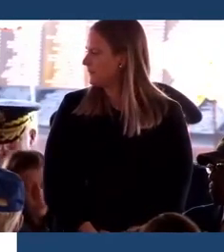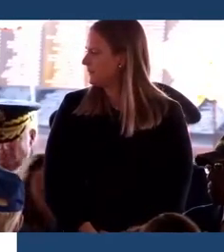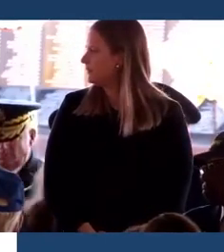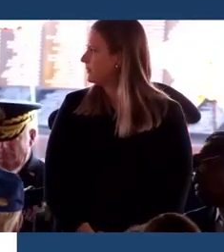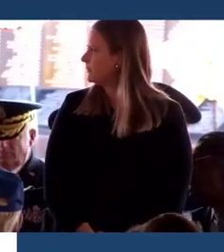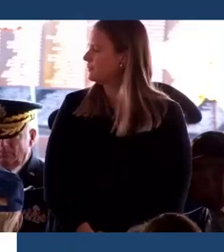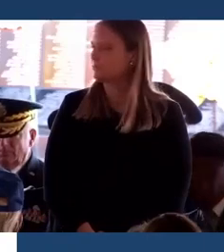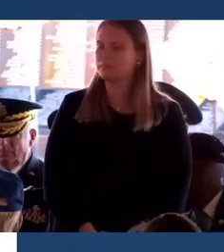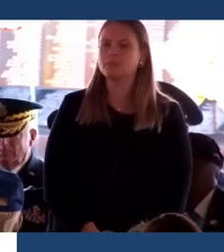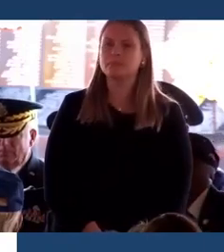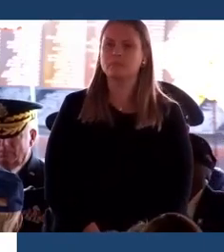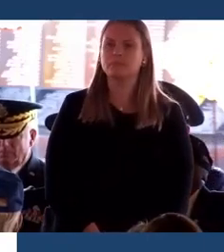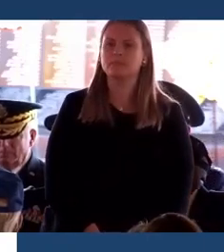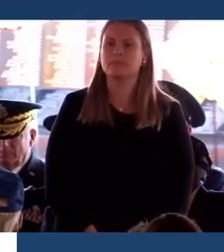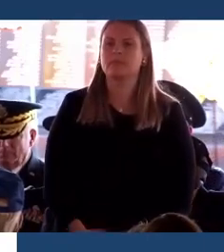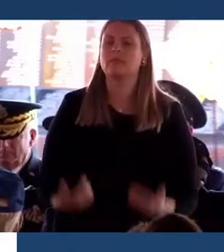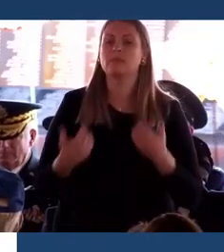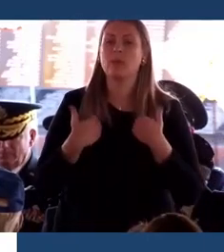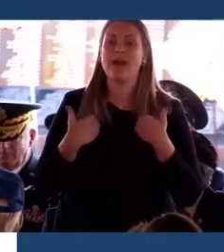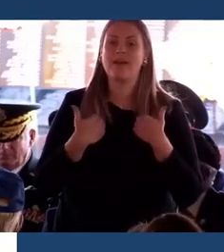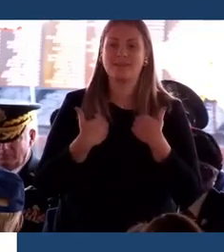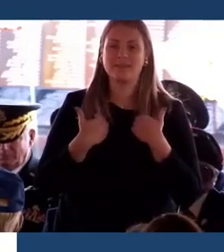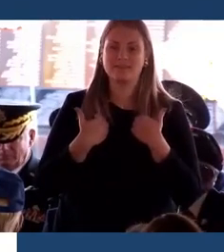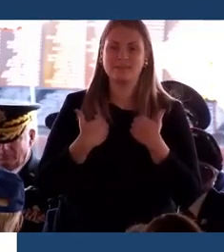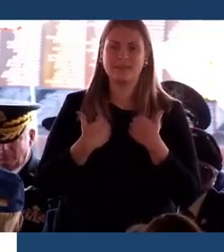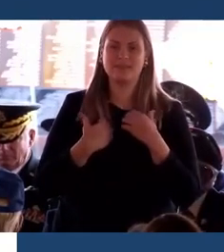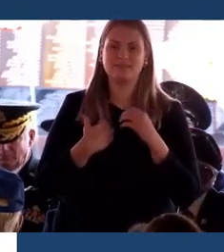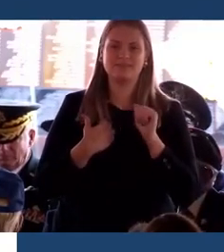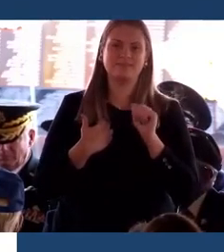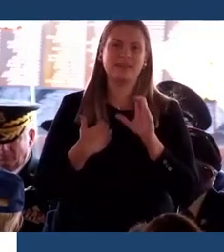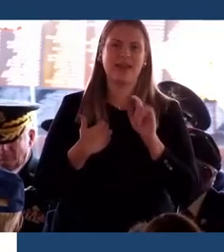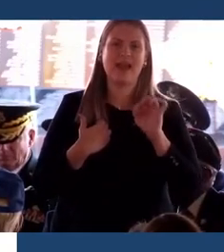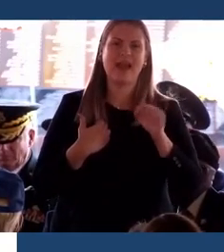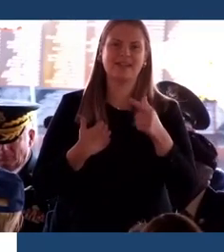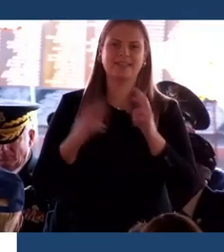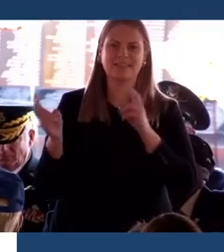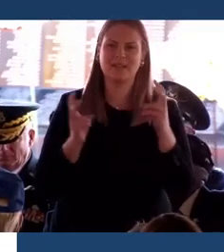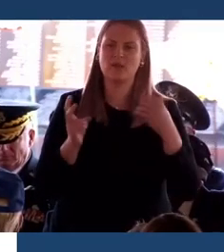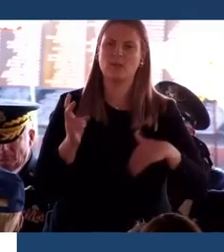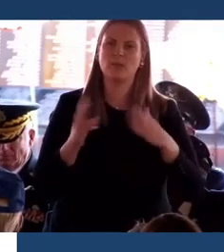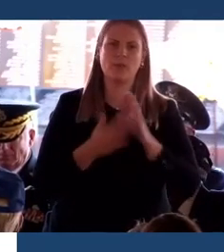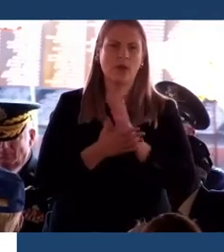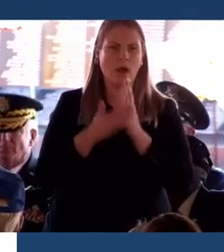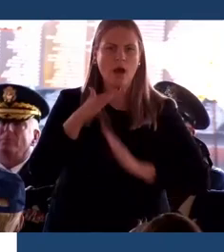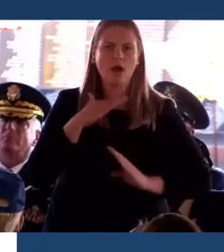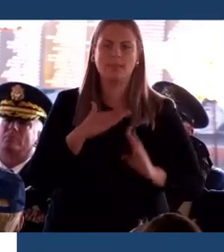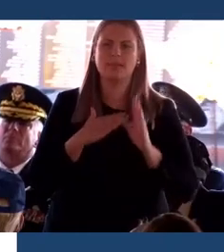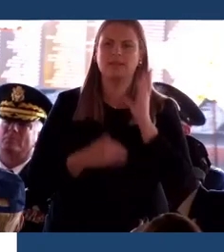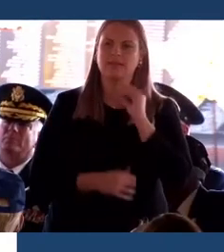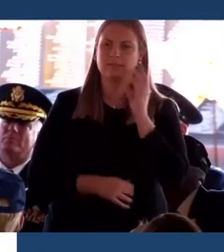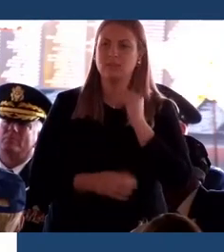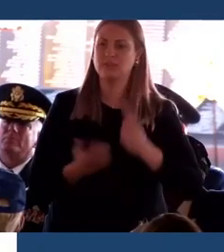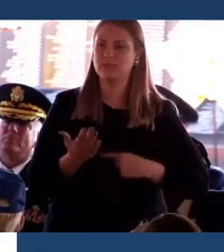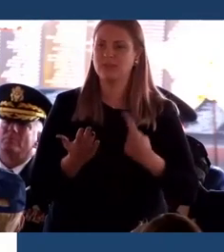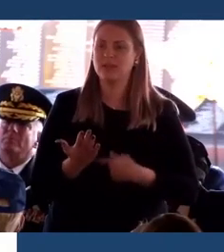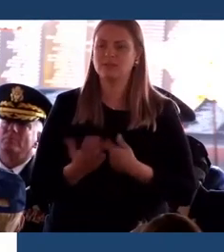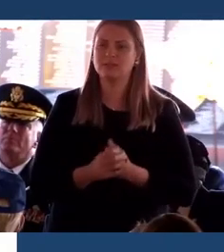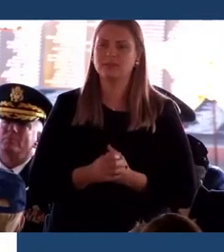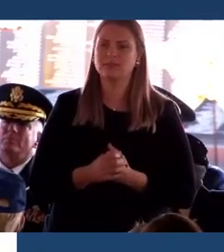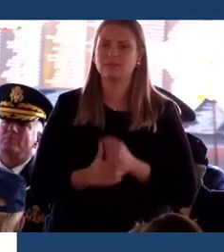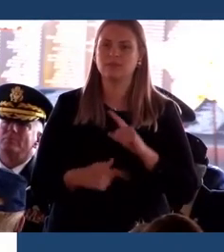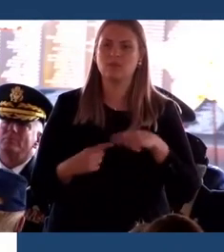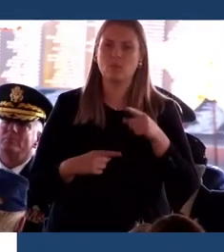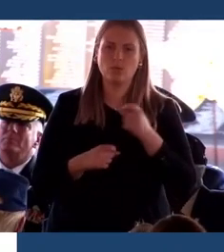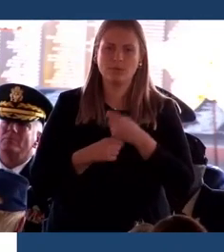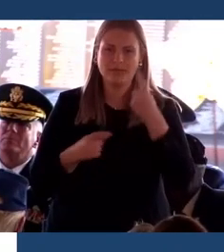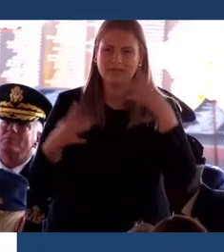So having the acting title is a deeply humbling experience sometimes. Like when you make